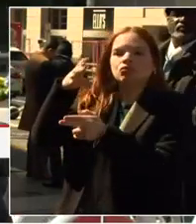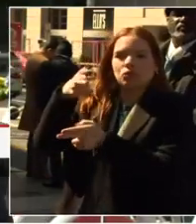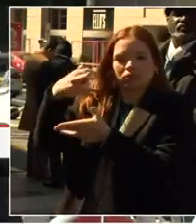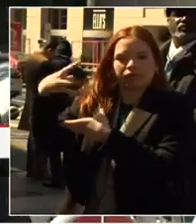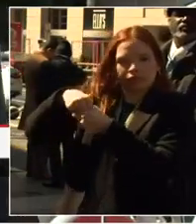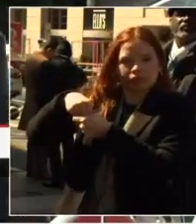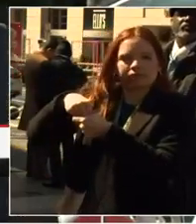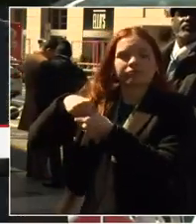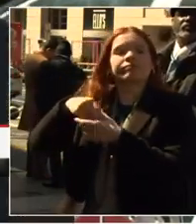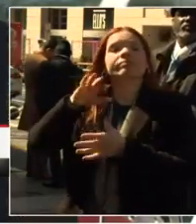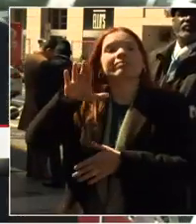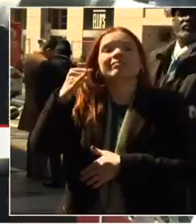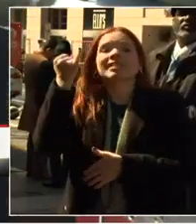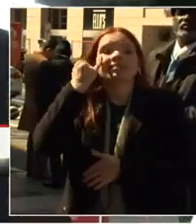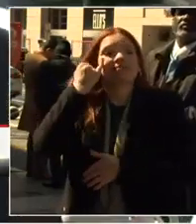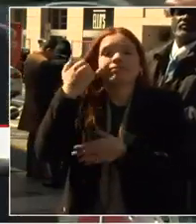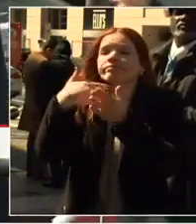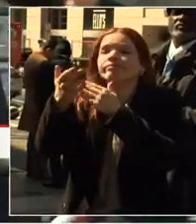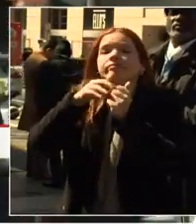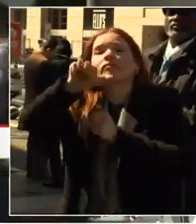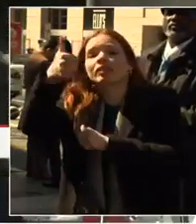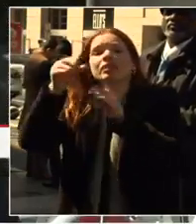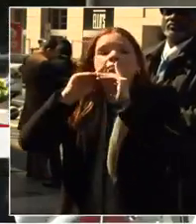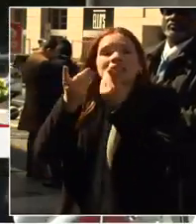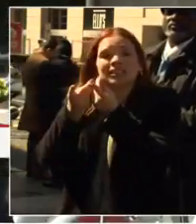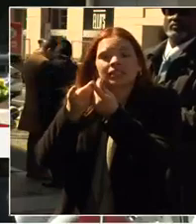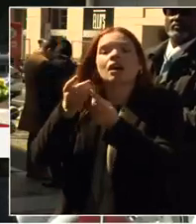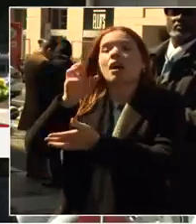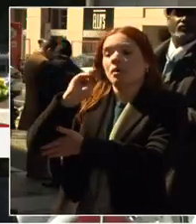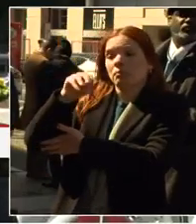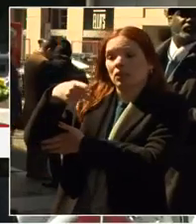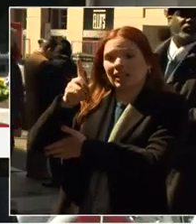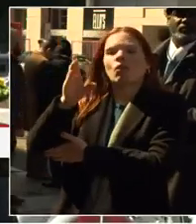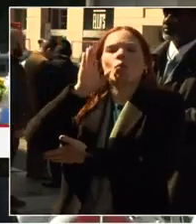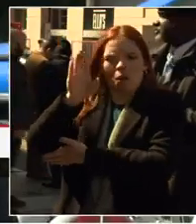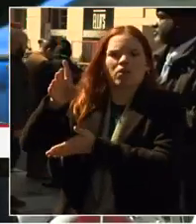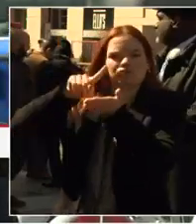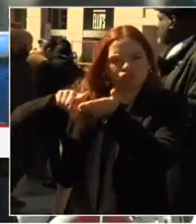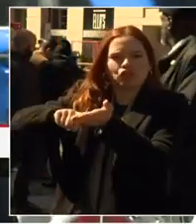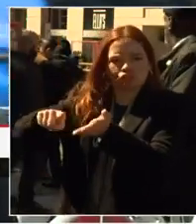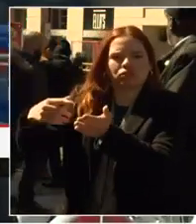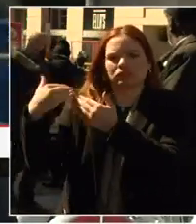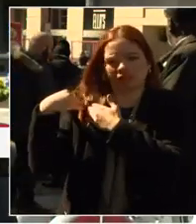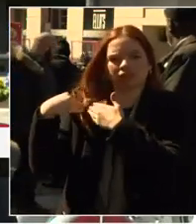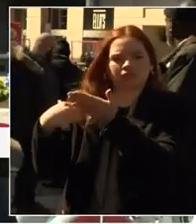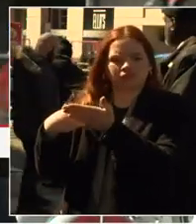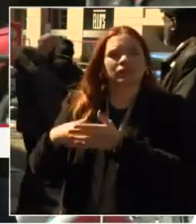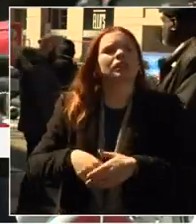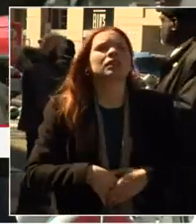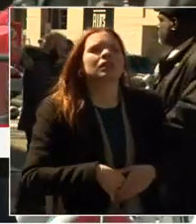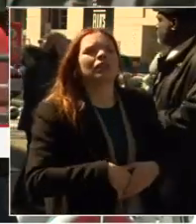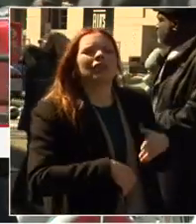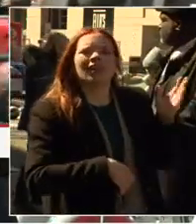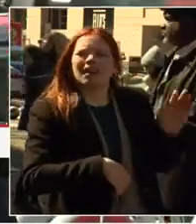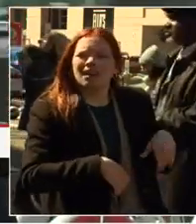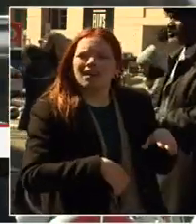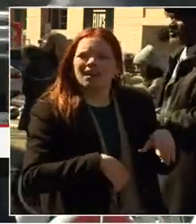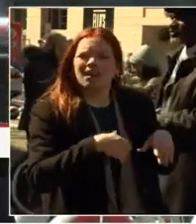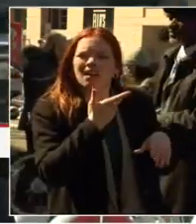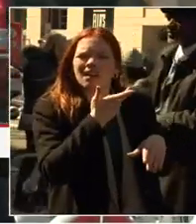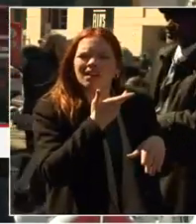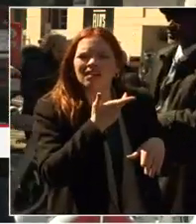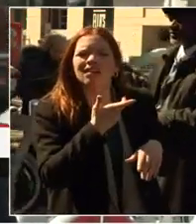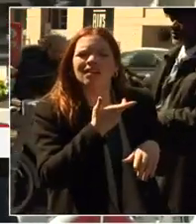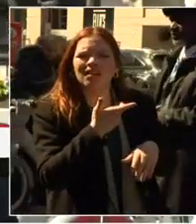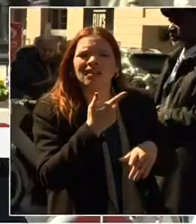other departments. So they have initiated that investigation. So it was said that there is body cam video for U.S. Park